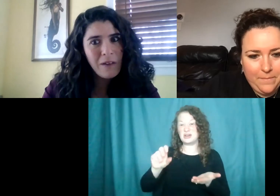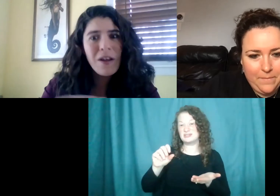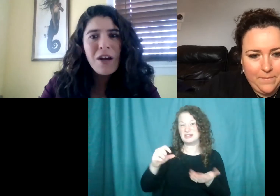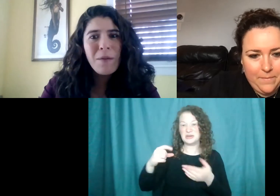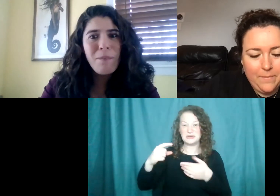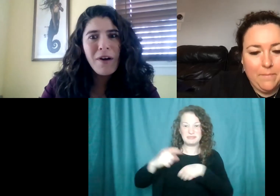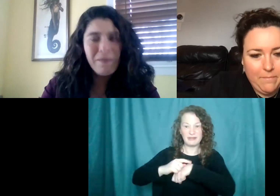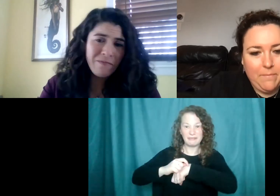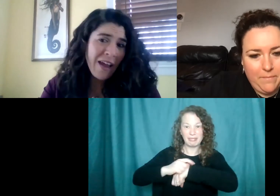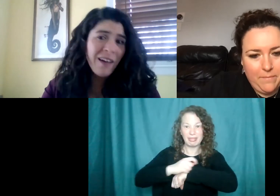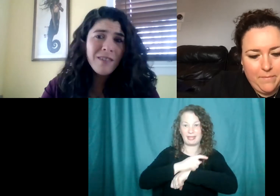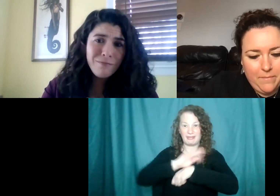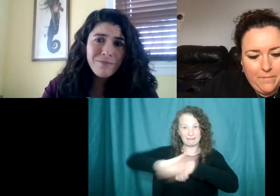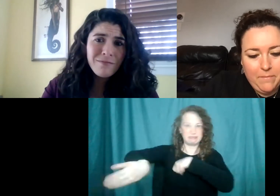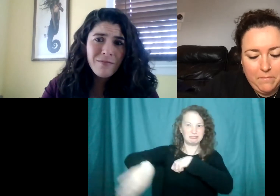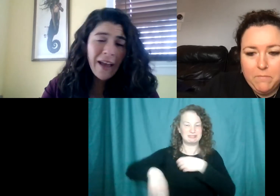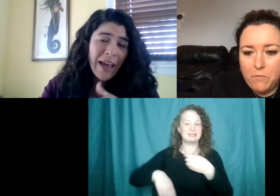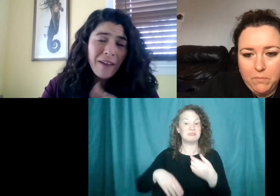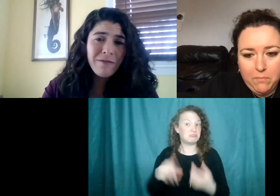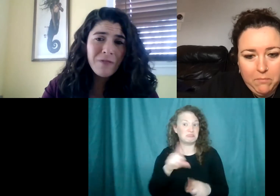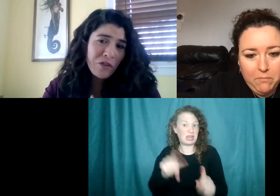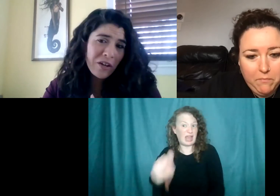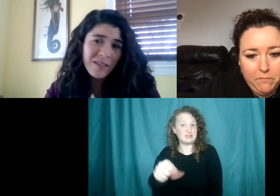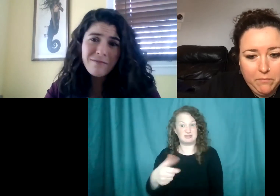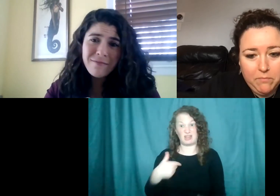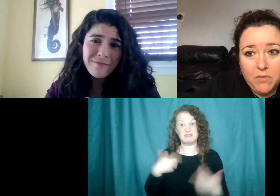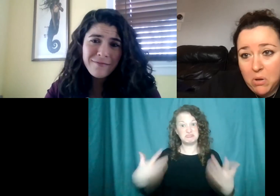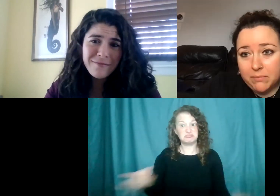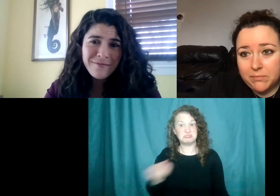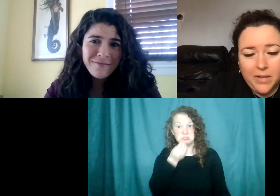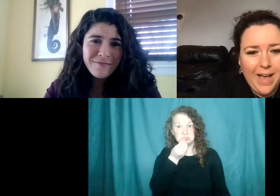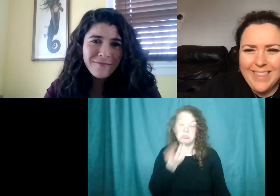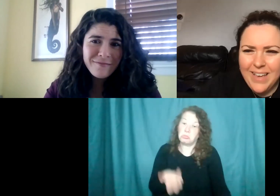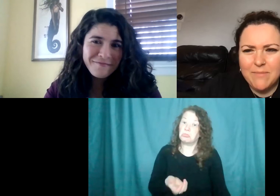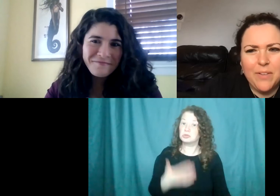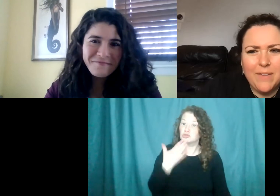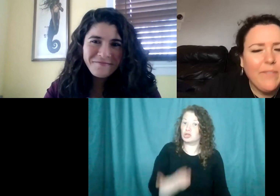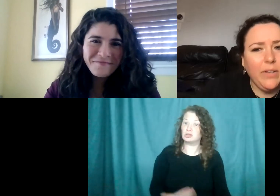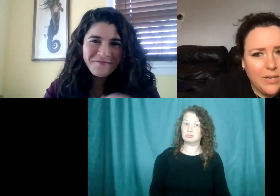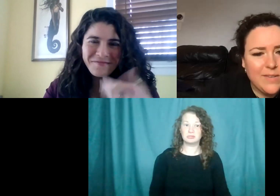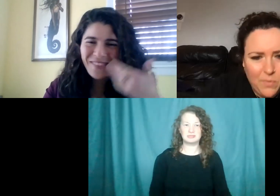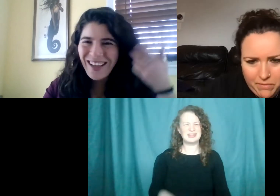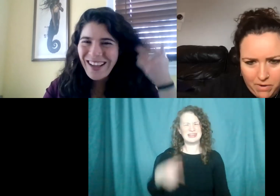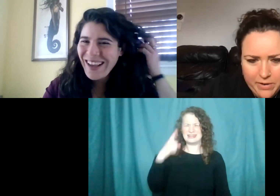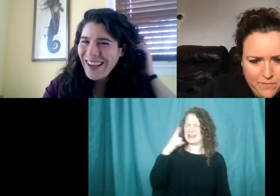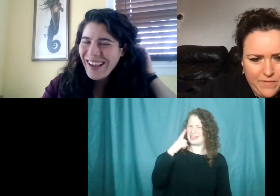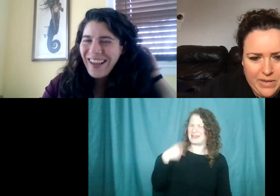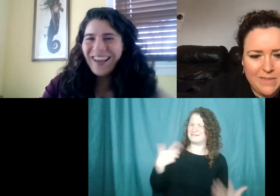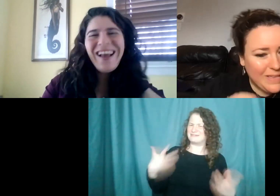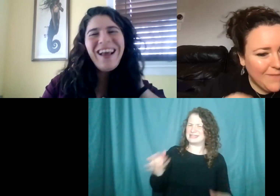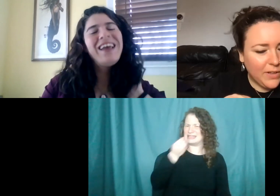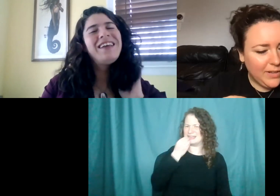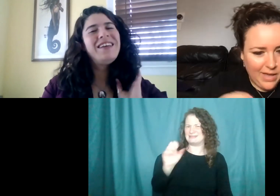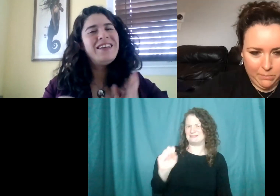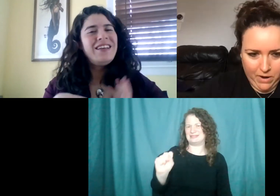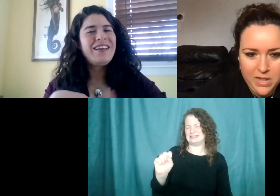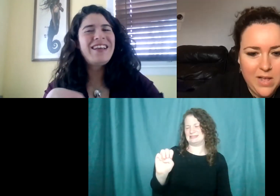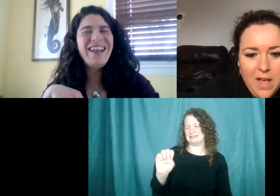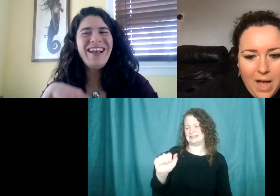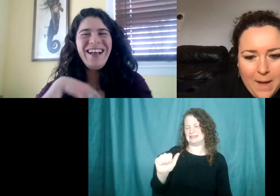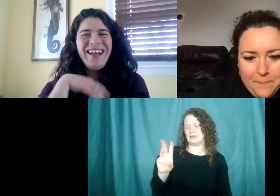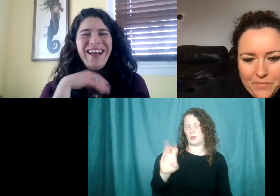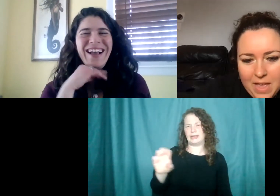off. But yeah, I have. It was good. Cool. Yeah, I think I've definitely eaten seaweed raw. I don't know if I've eaten specifically kelp